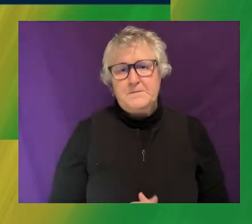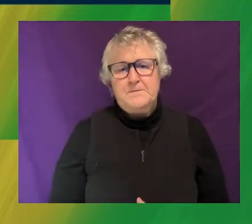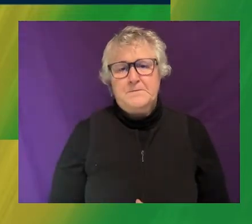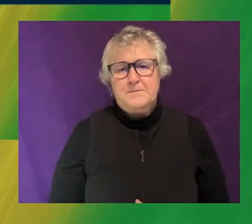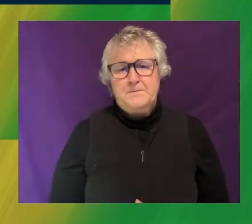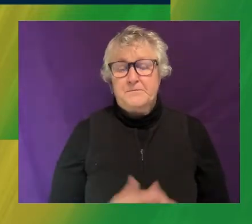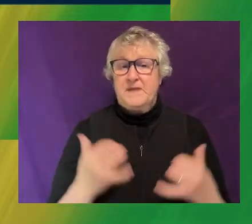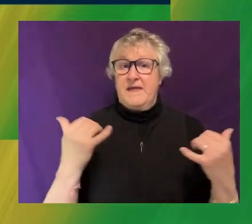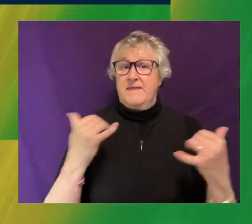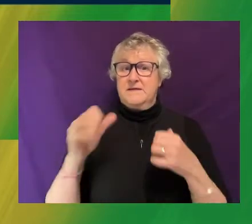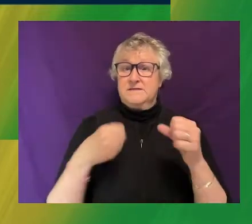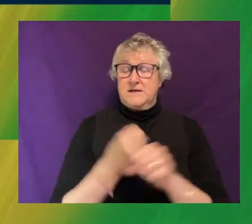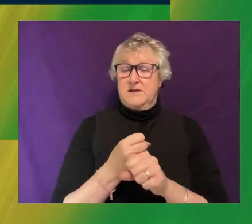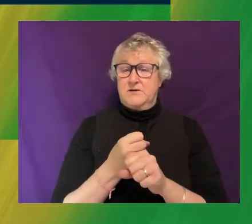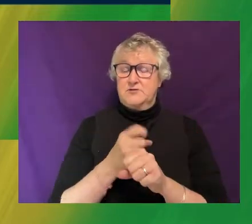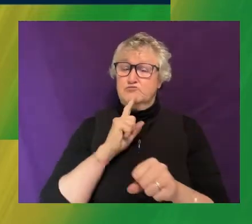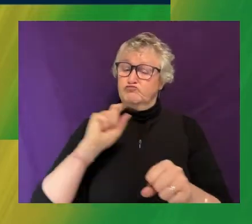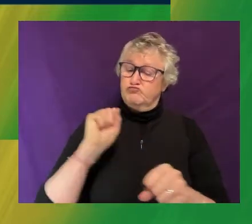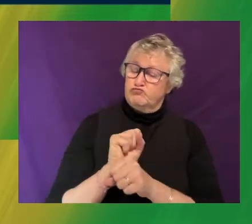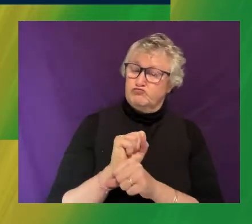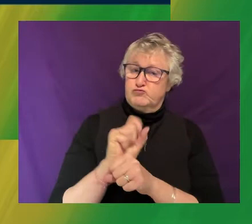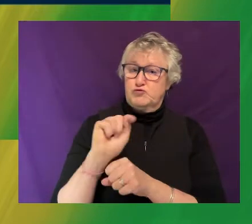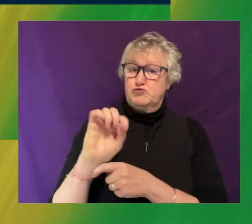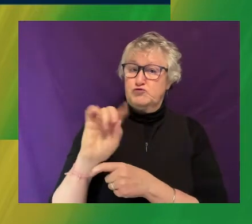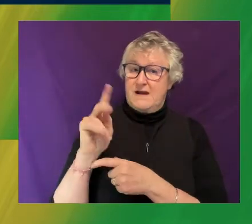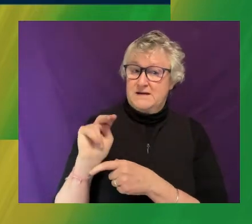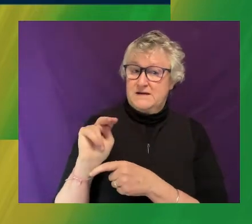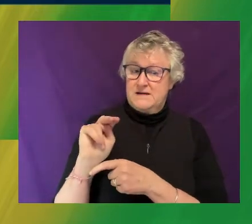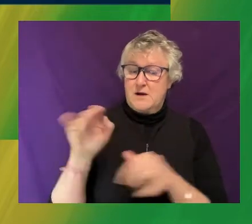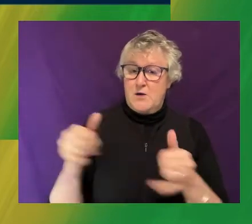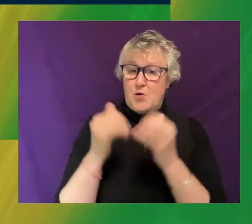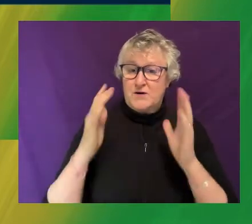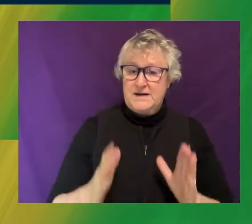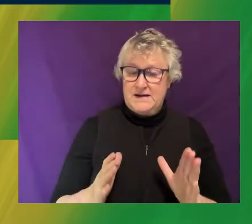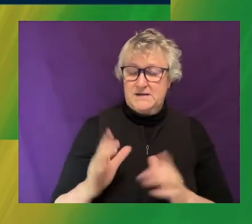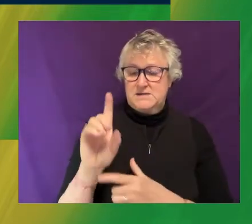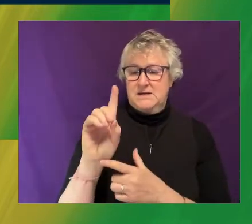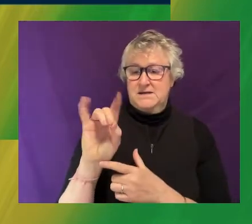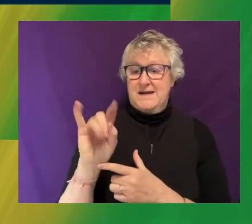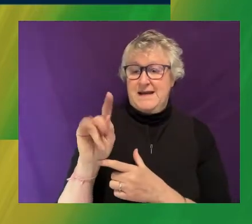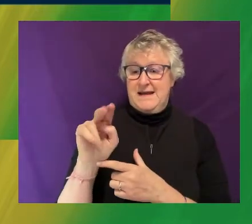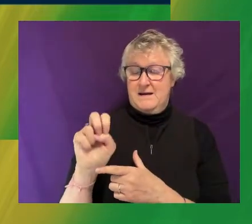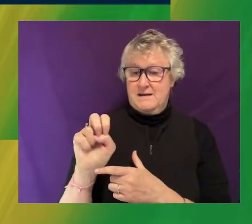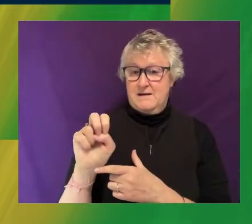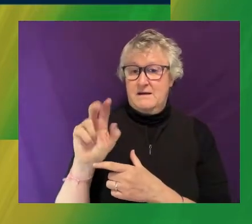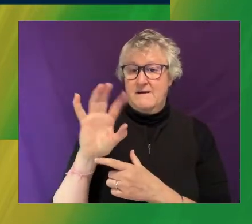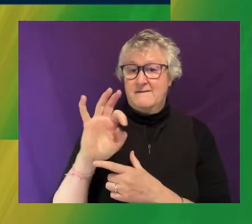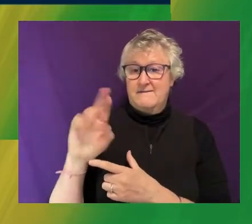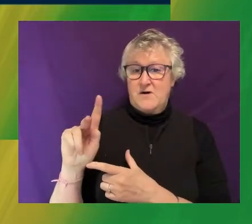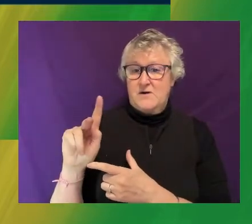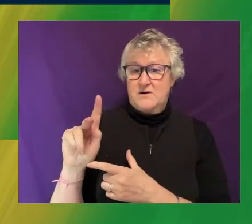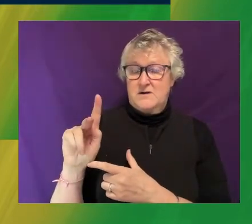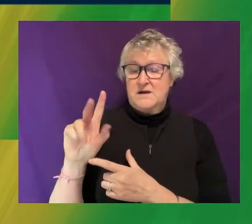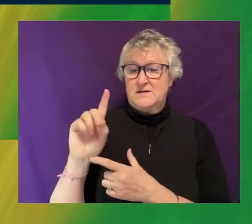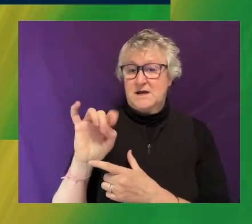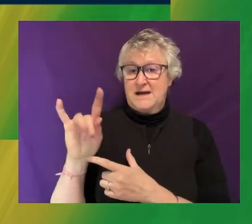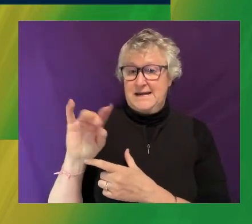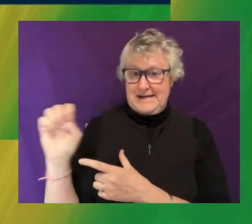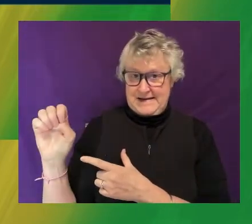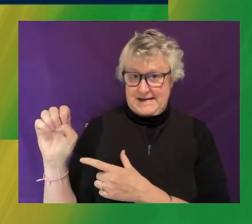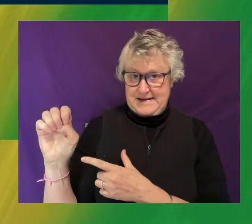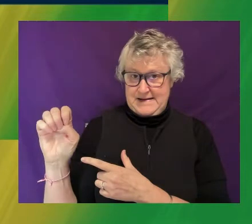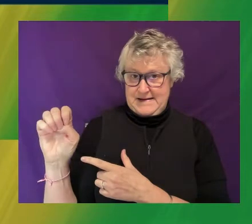This year's True Triton awardees are Diana Falk Rai, class of 2001